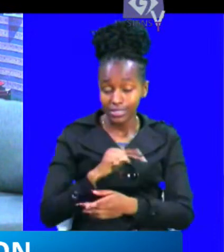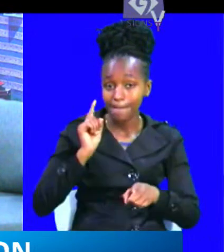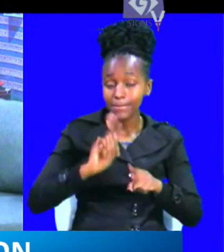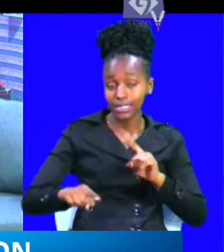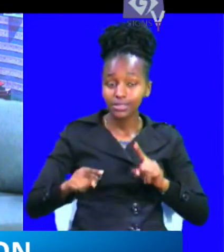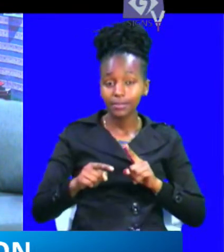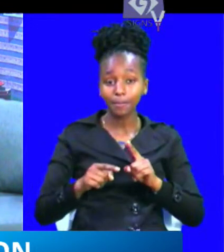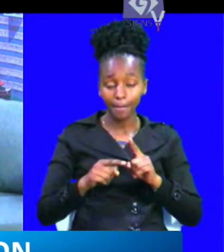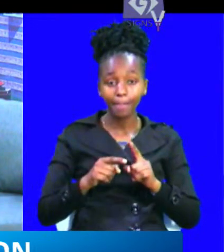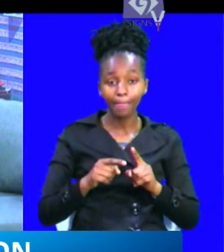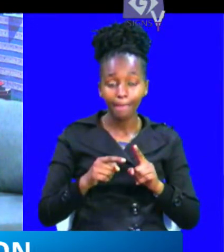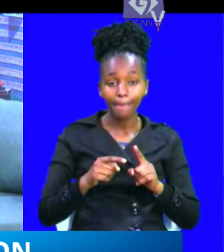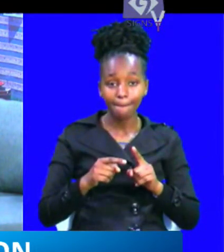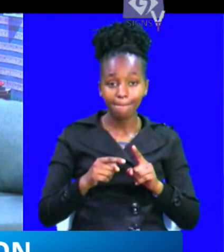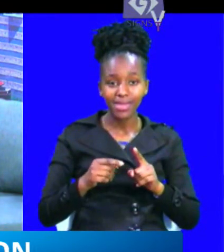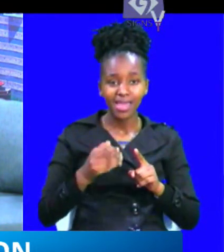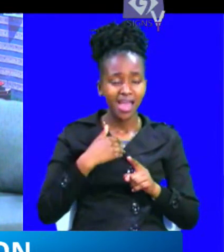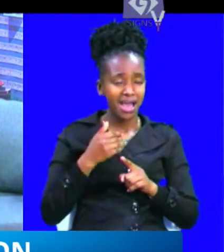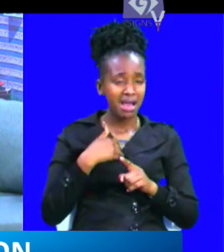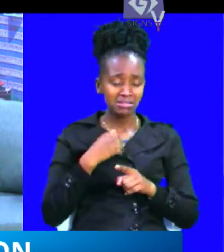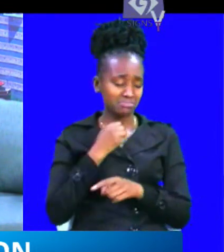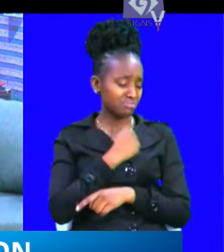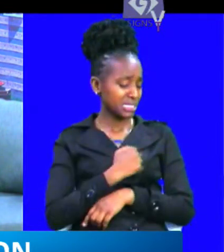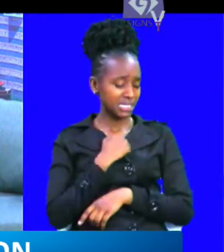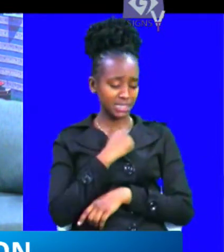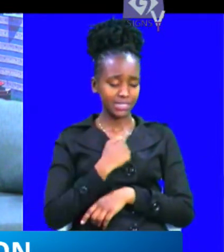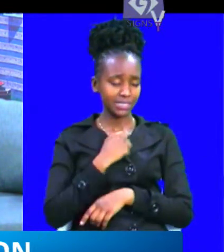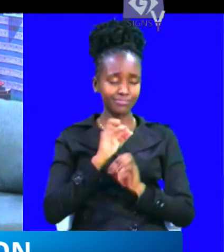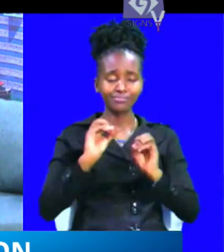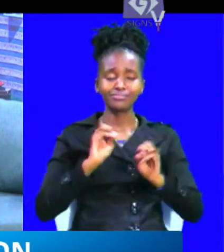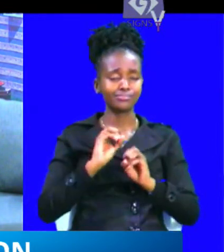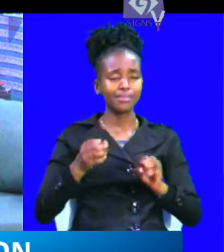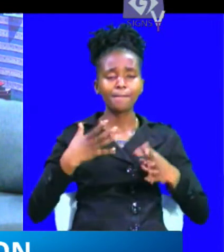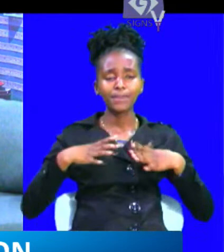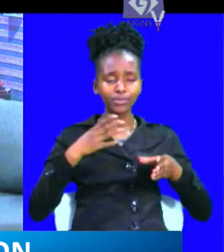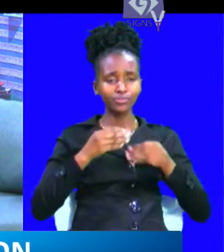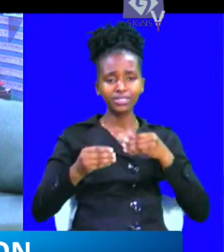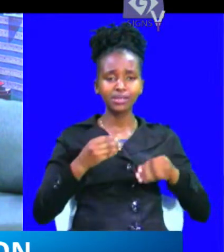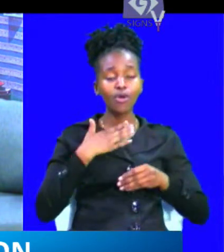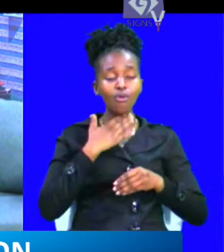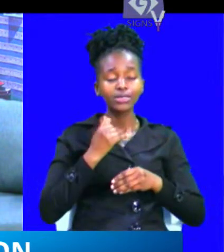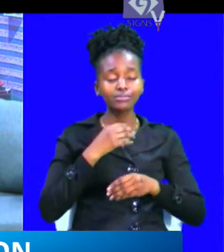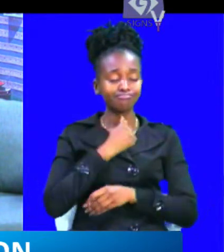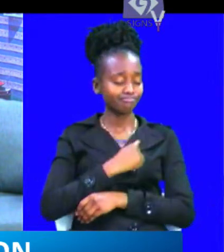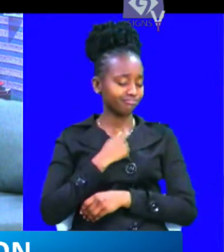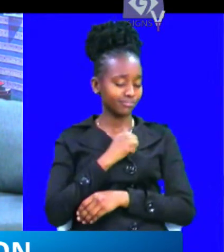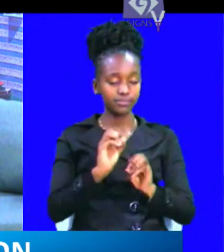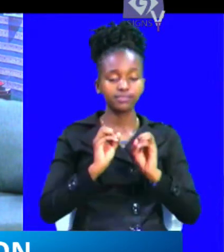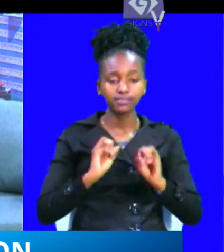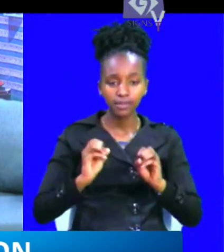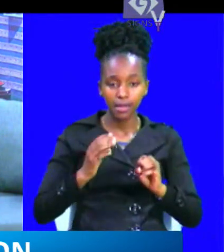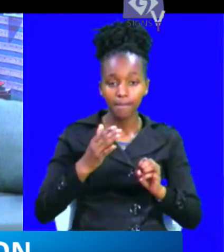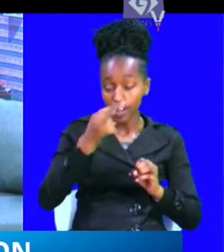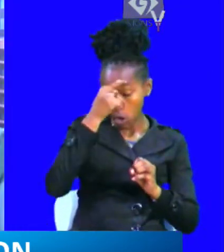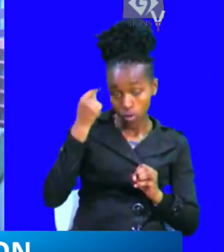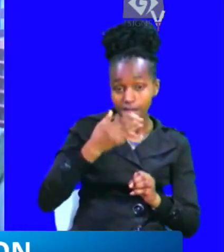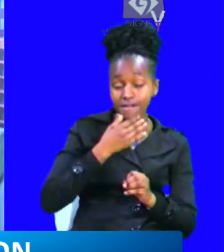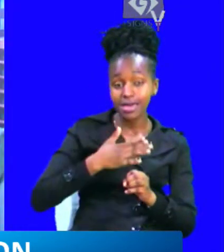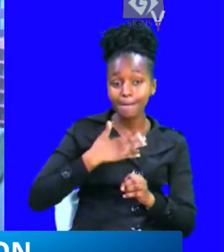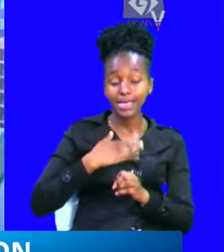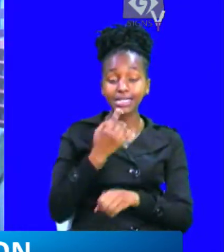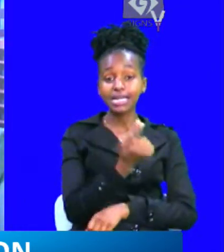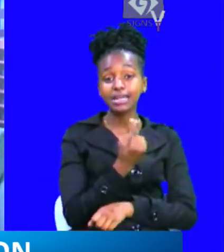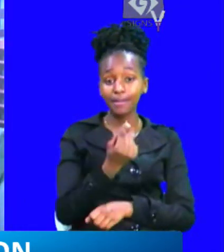that. I'll not say pity party issue. Yes. They don't like that. My Yes. dad was very, very independent. So that's why I say